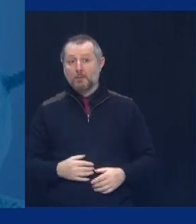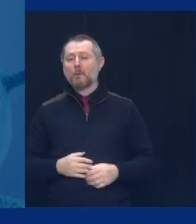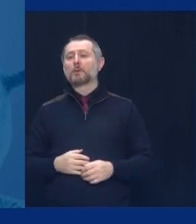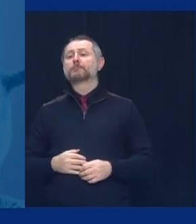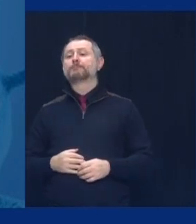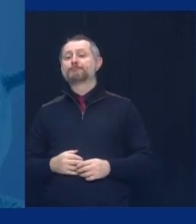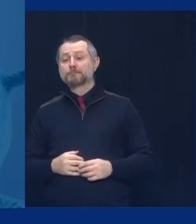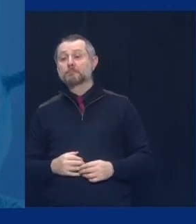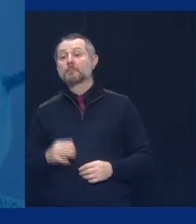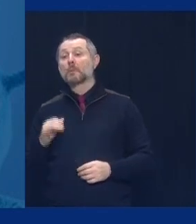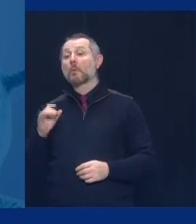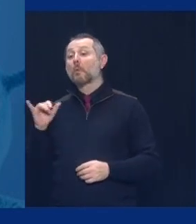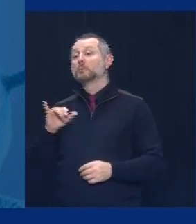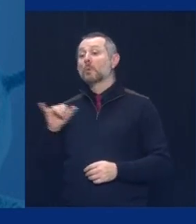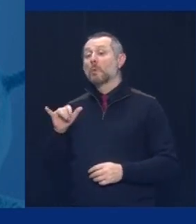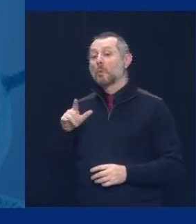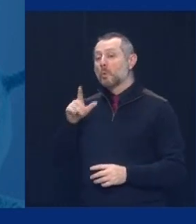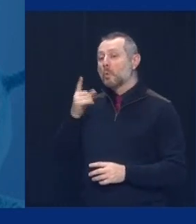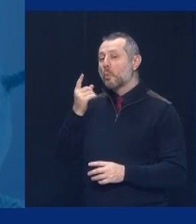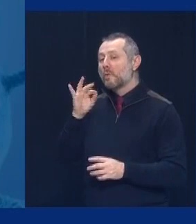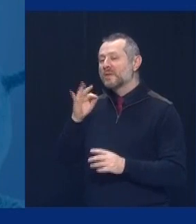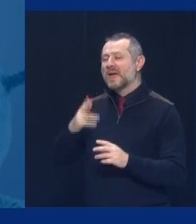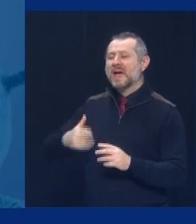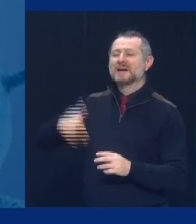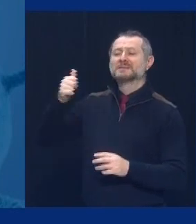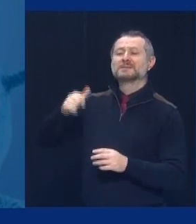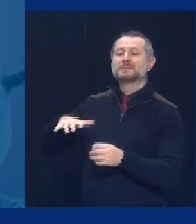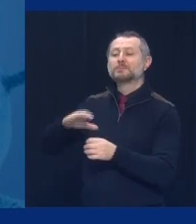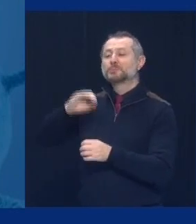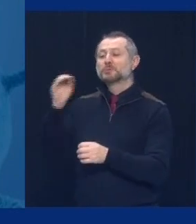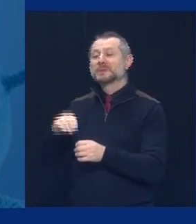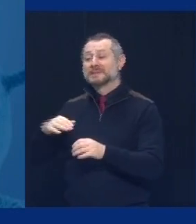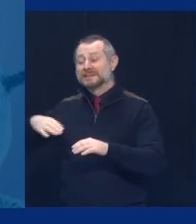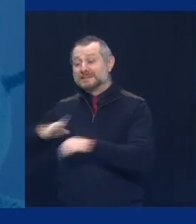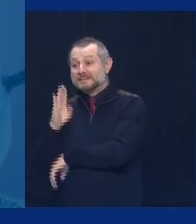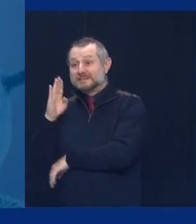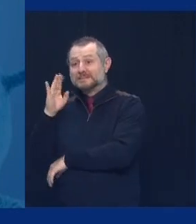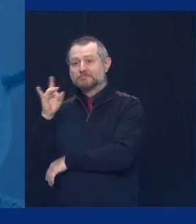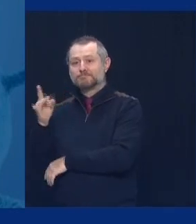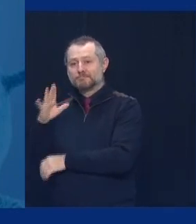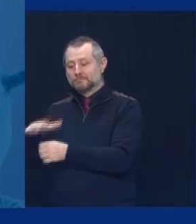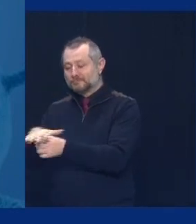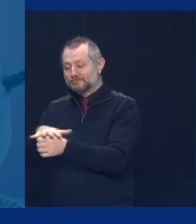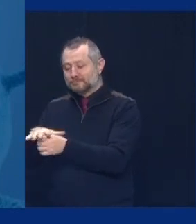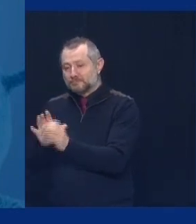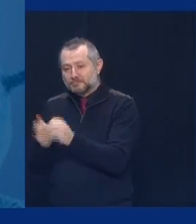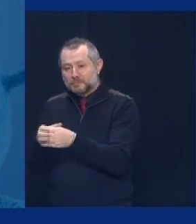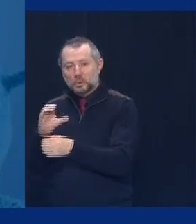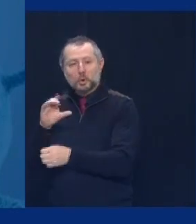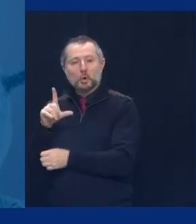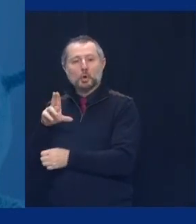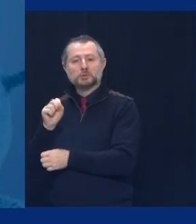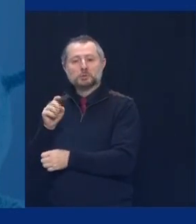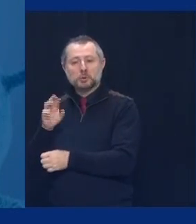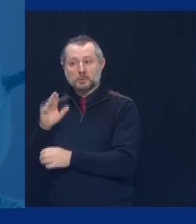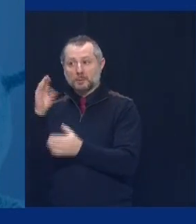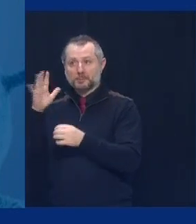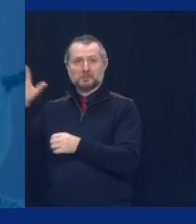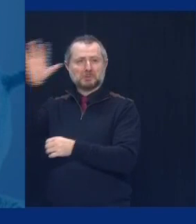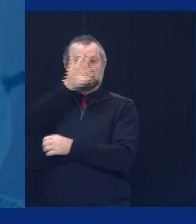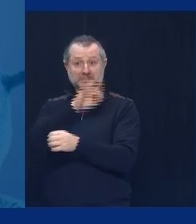you are one of the highest percentage growth clusters in the state in terms of